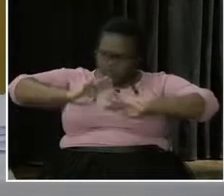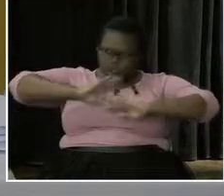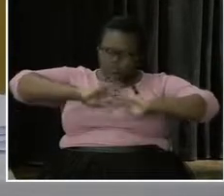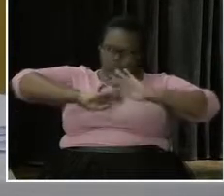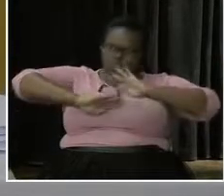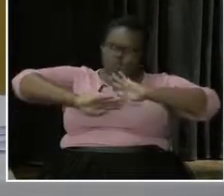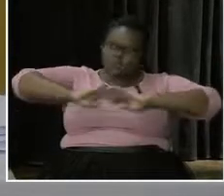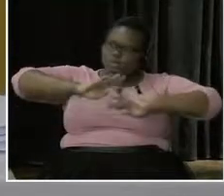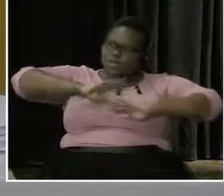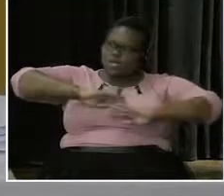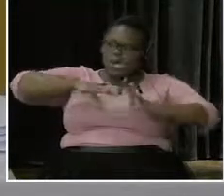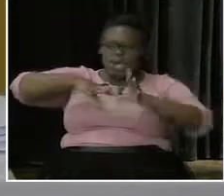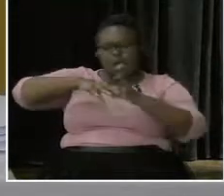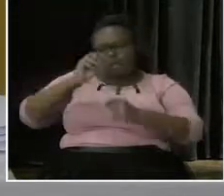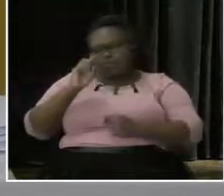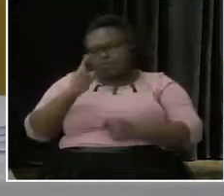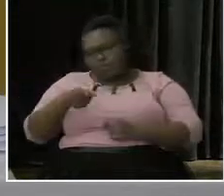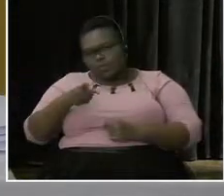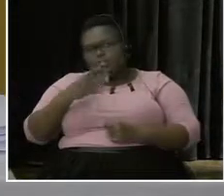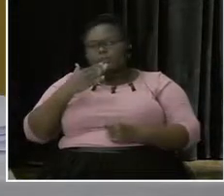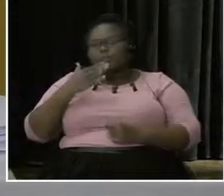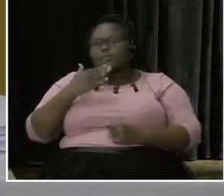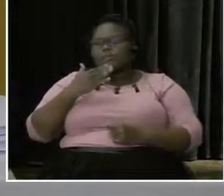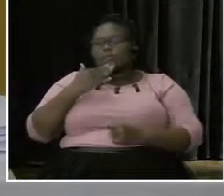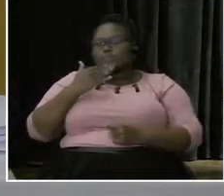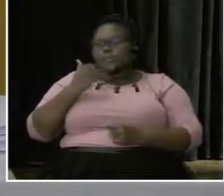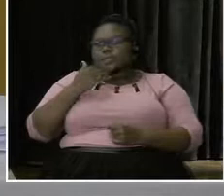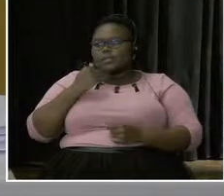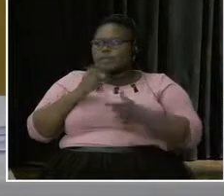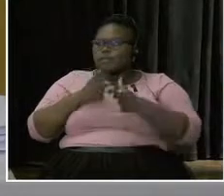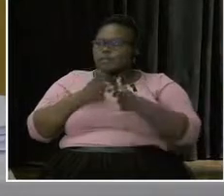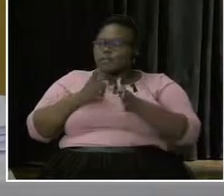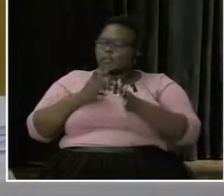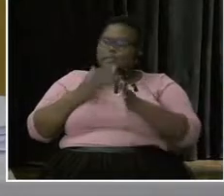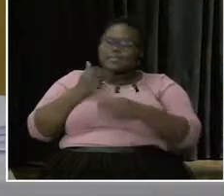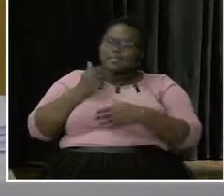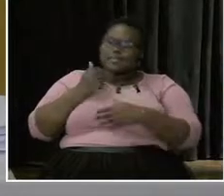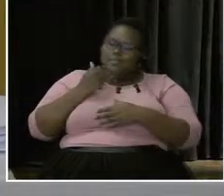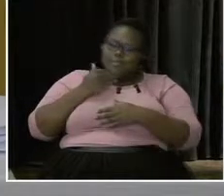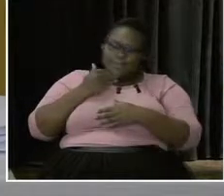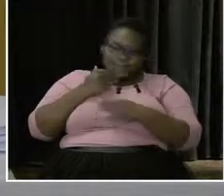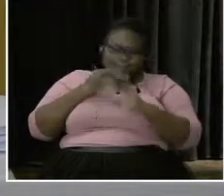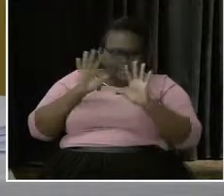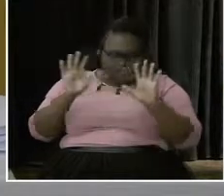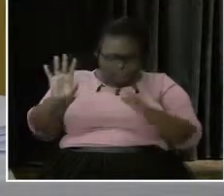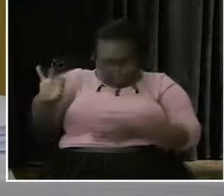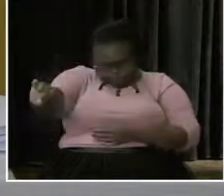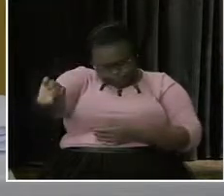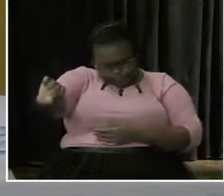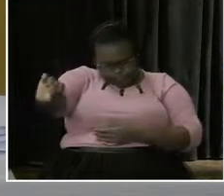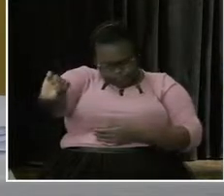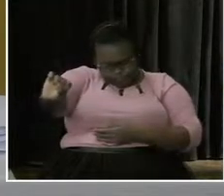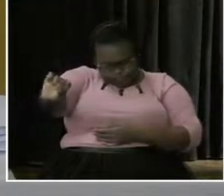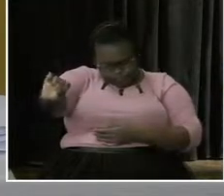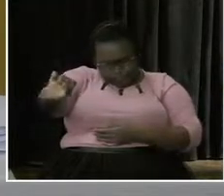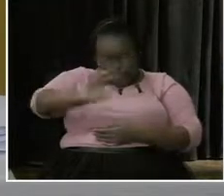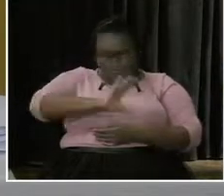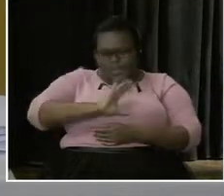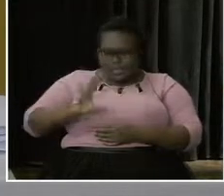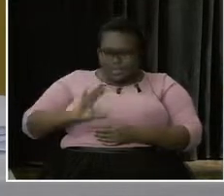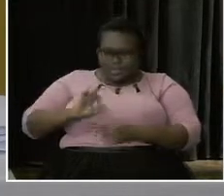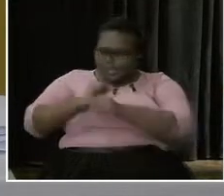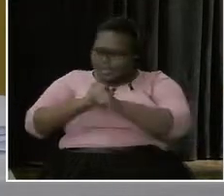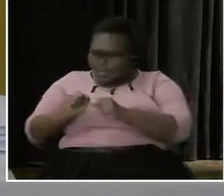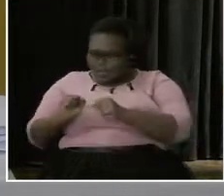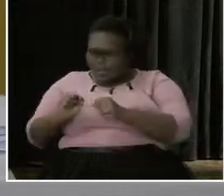they are out of order. Madam Speaker, they are out of order. First and foremost... No, Councillor Dan, I didn't recognize you.